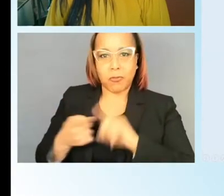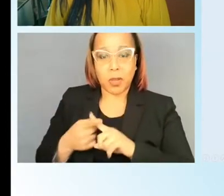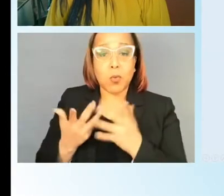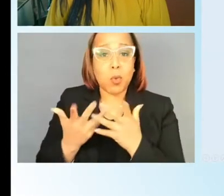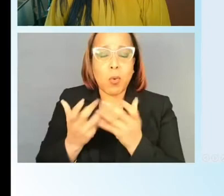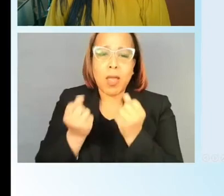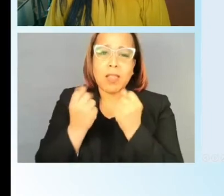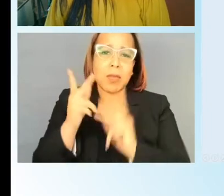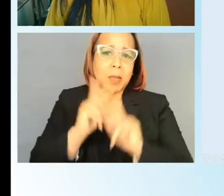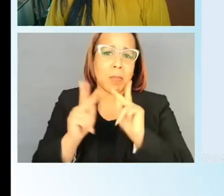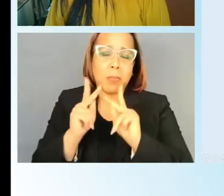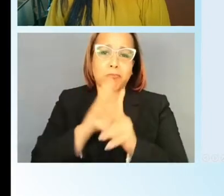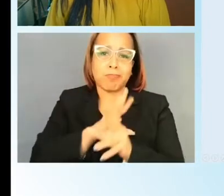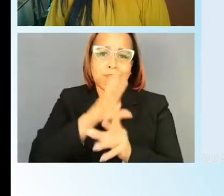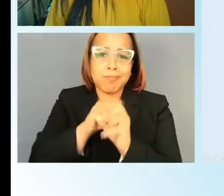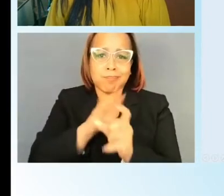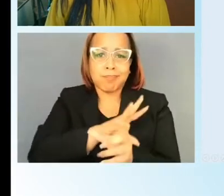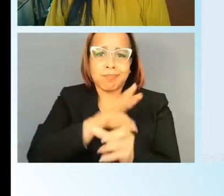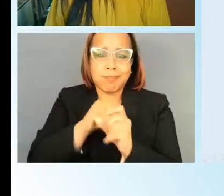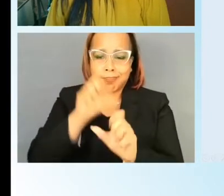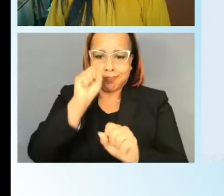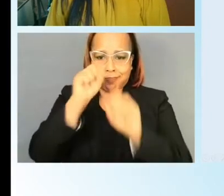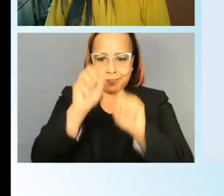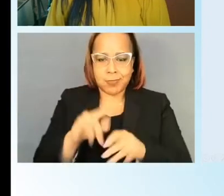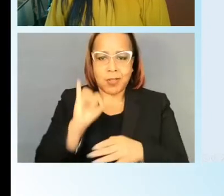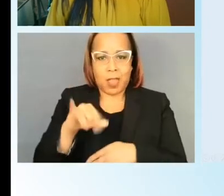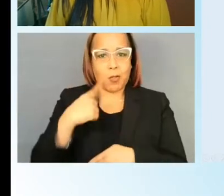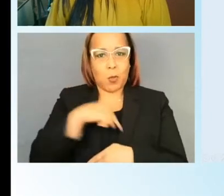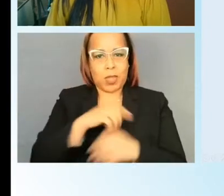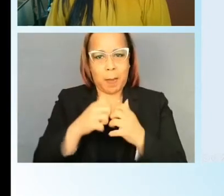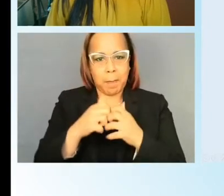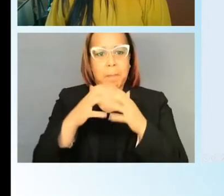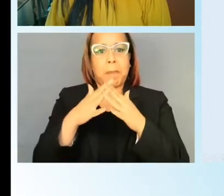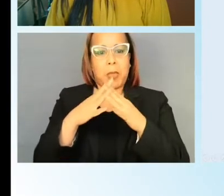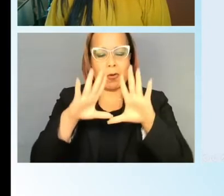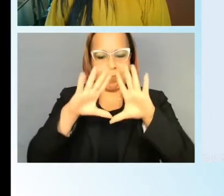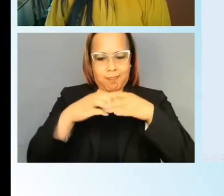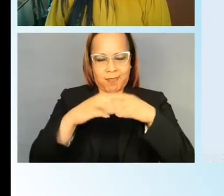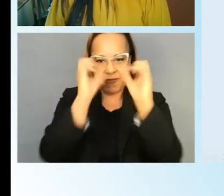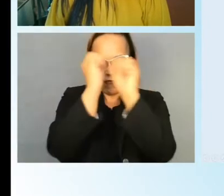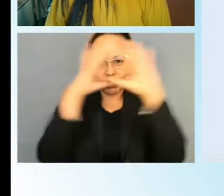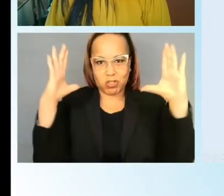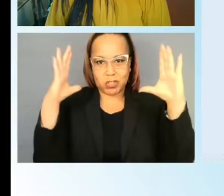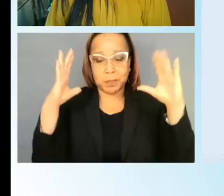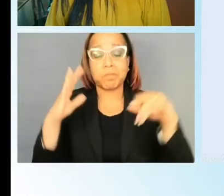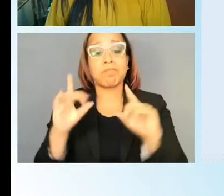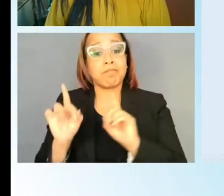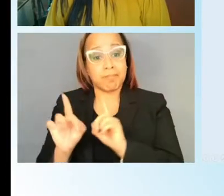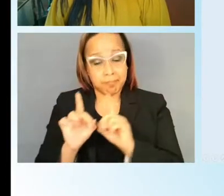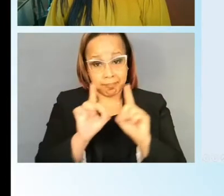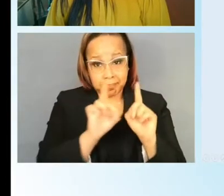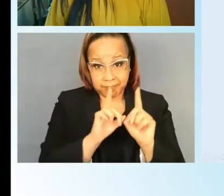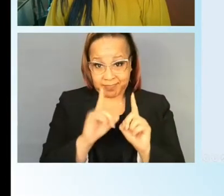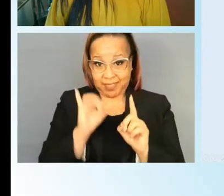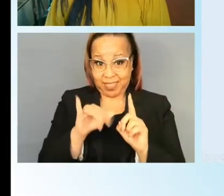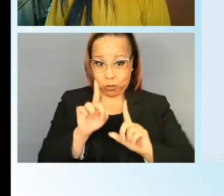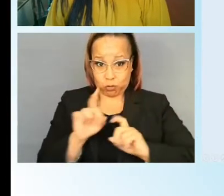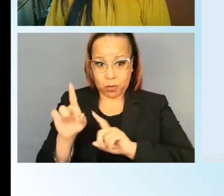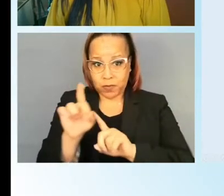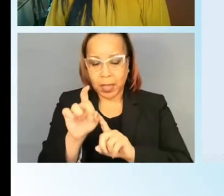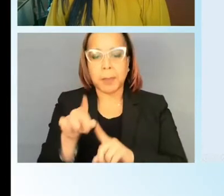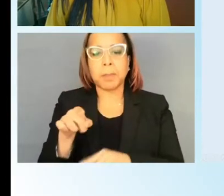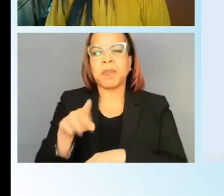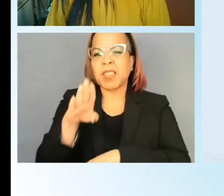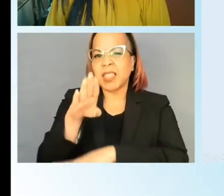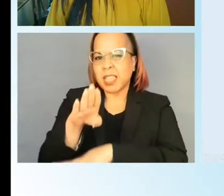people contributing to that so that we can build a collective vision. In addition to the survey, this